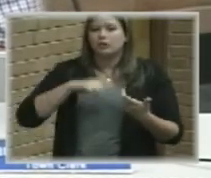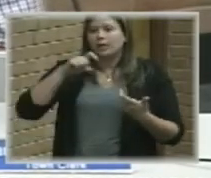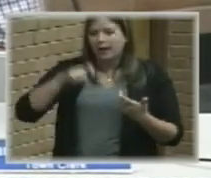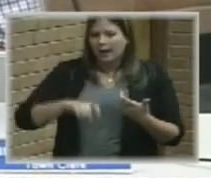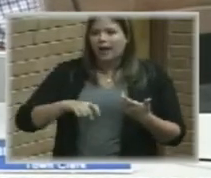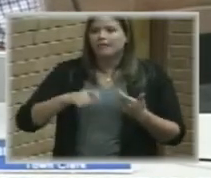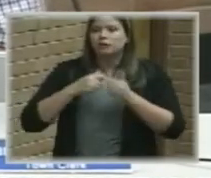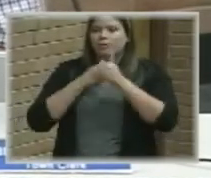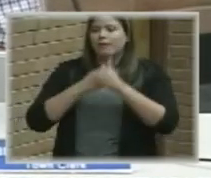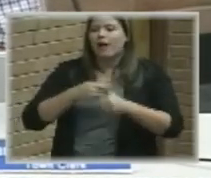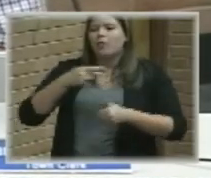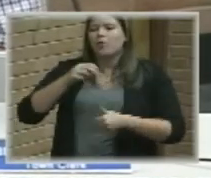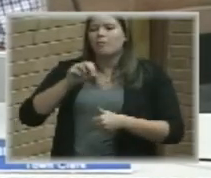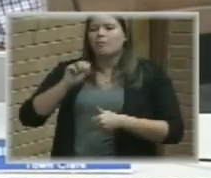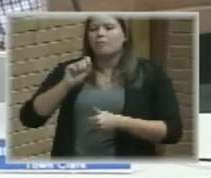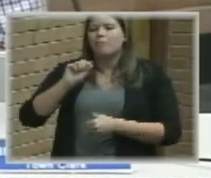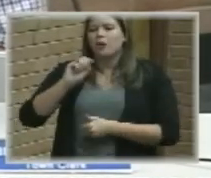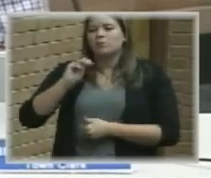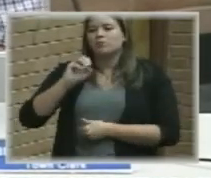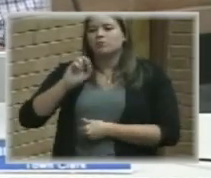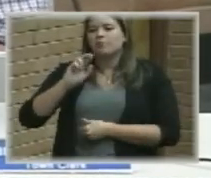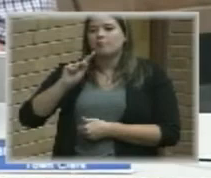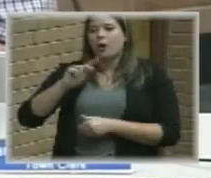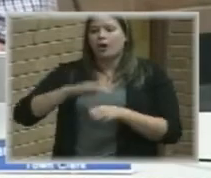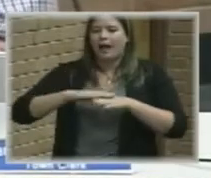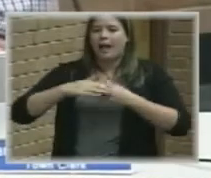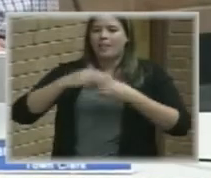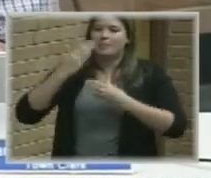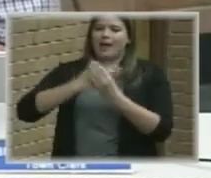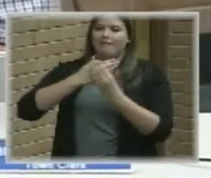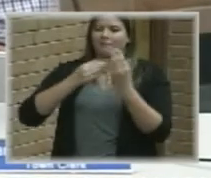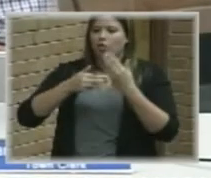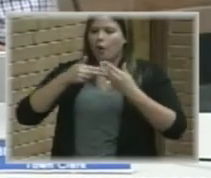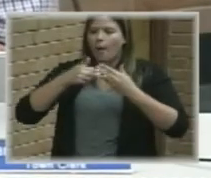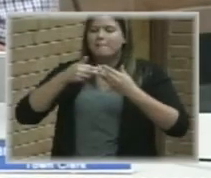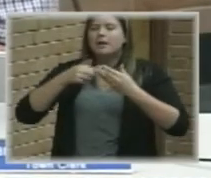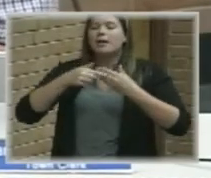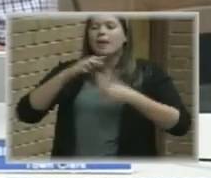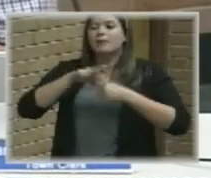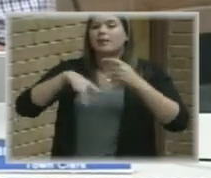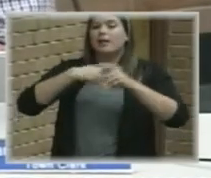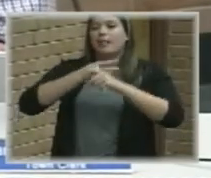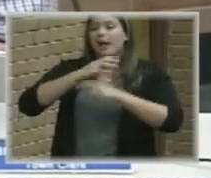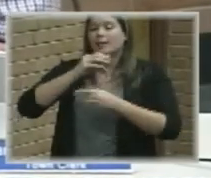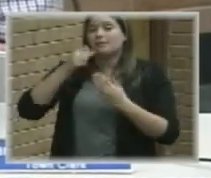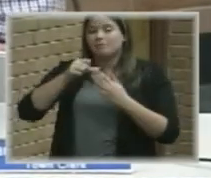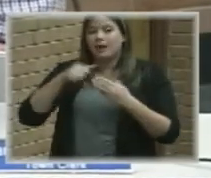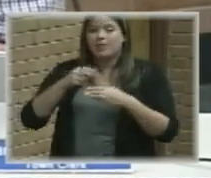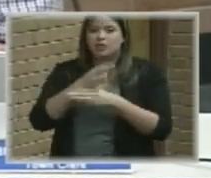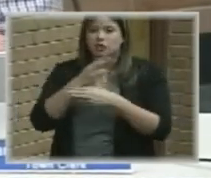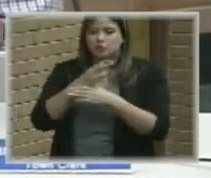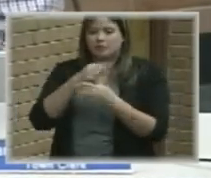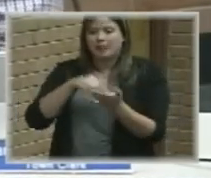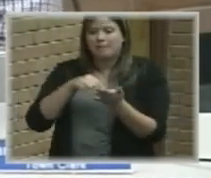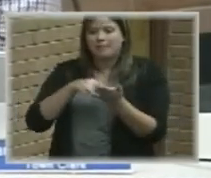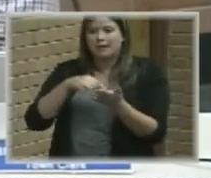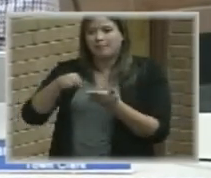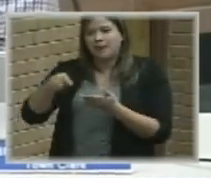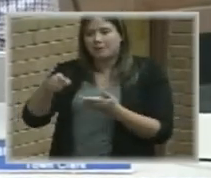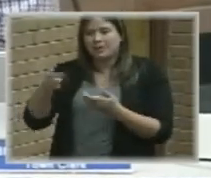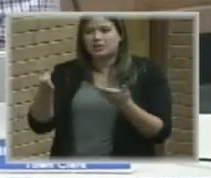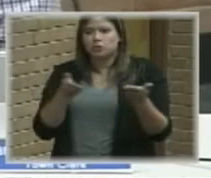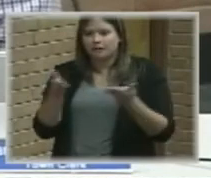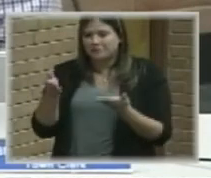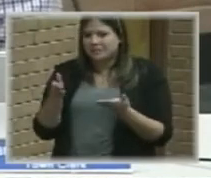on the envelope, and the class of mail that is used by the bill payment services does not receive a